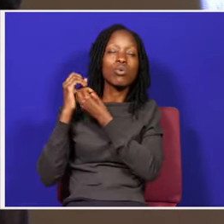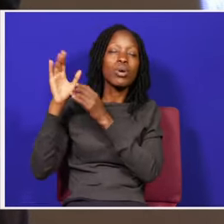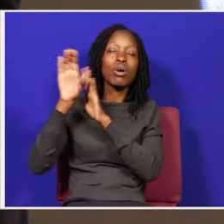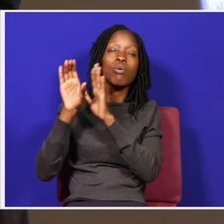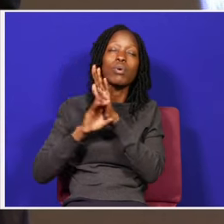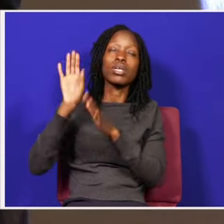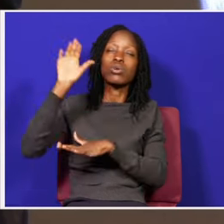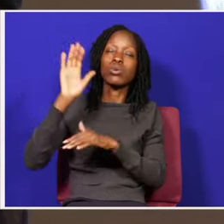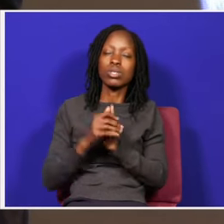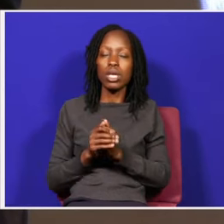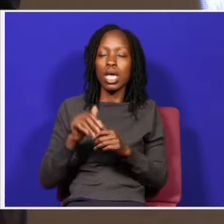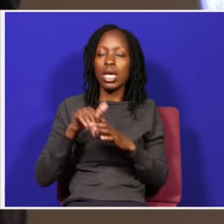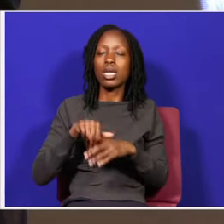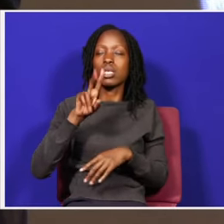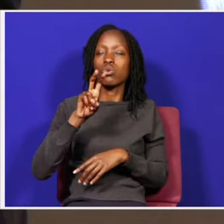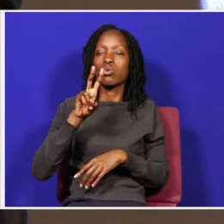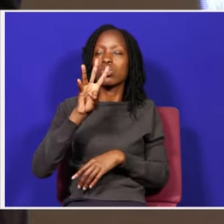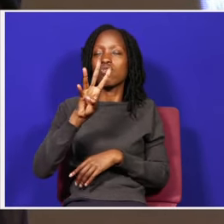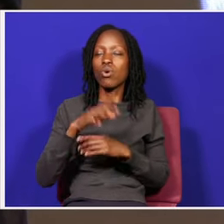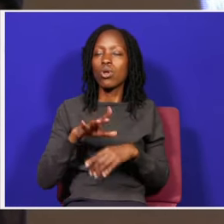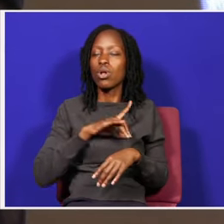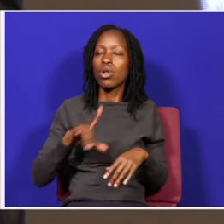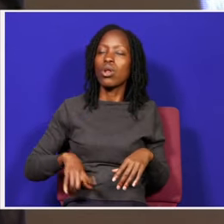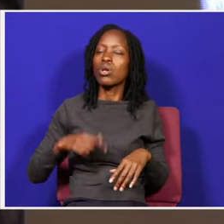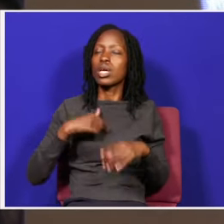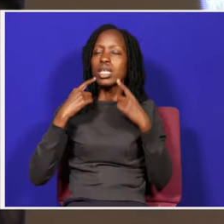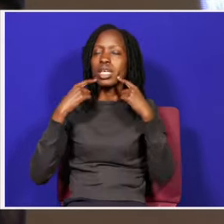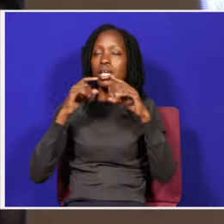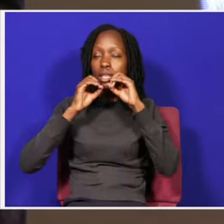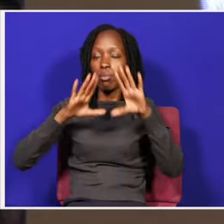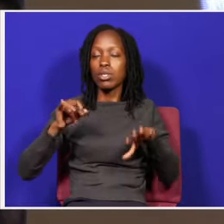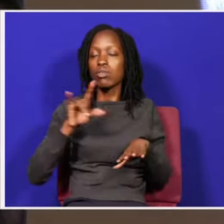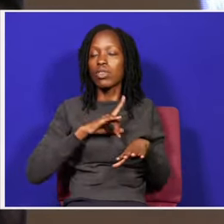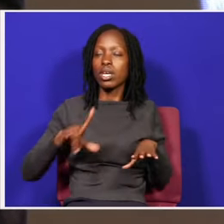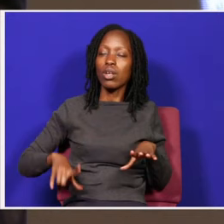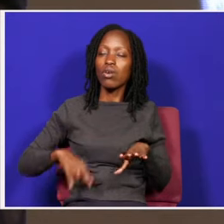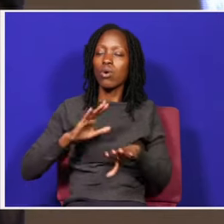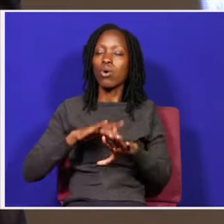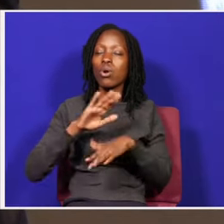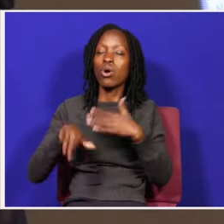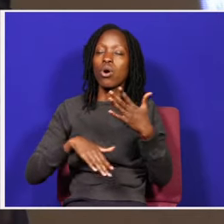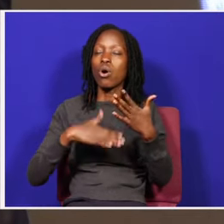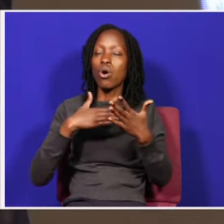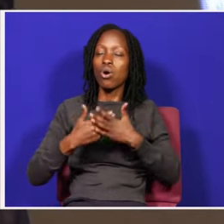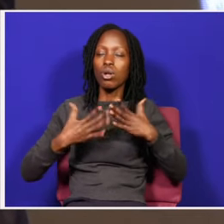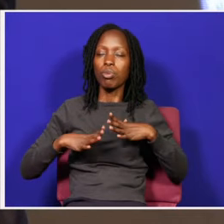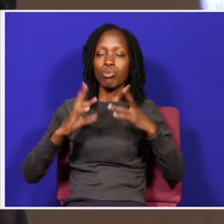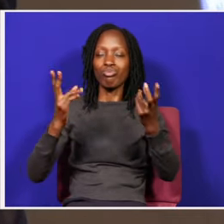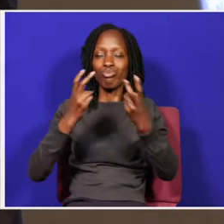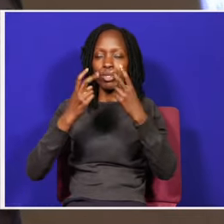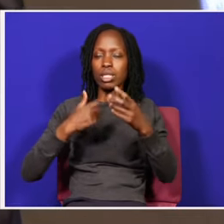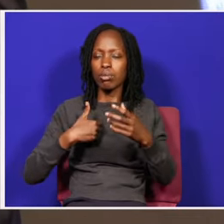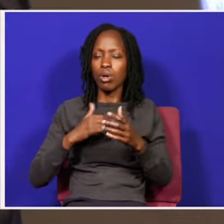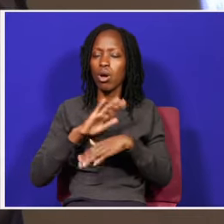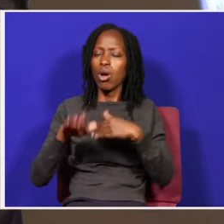your word in 2024. So I declare the blessing of the Lord upon everyone under the sound of my voice,